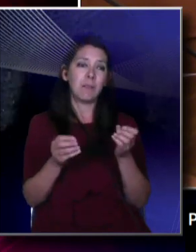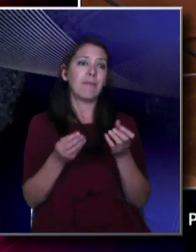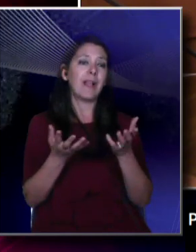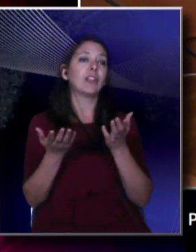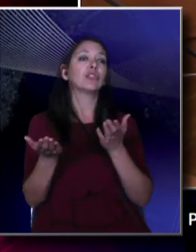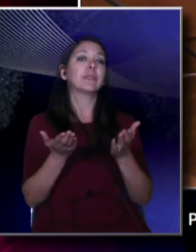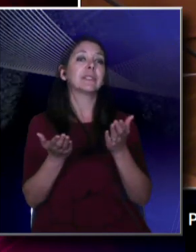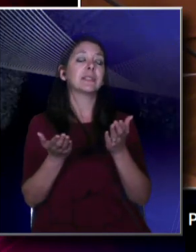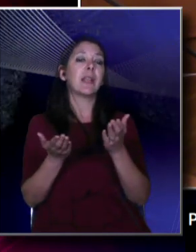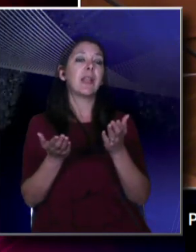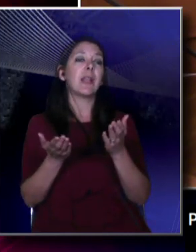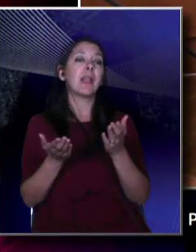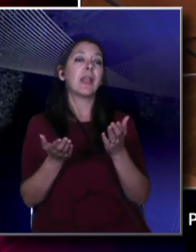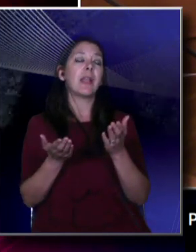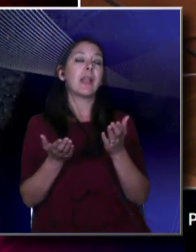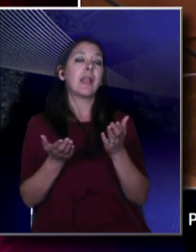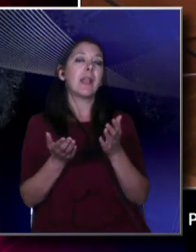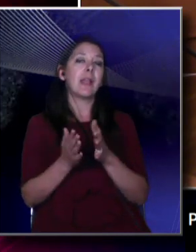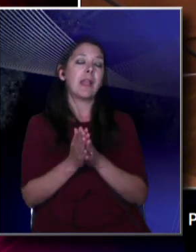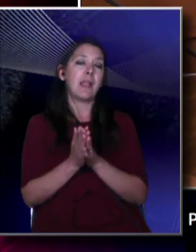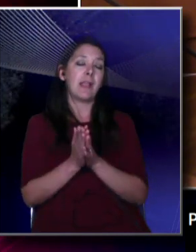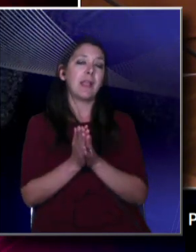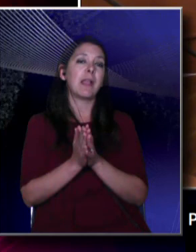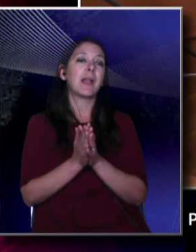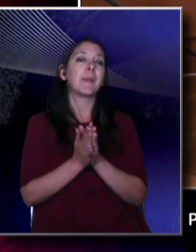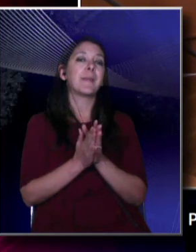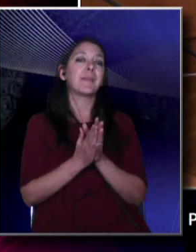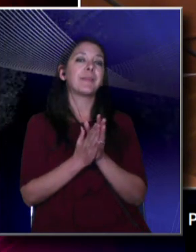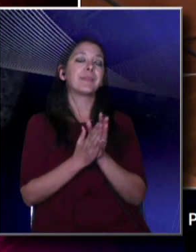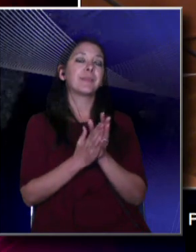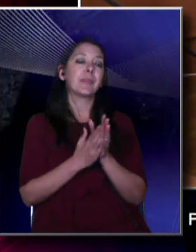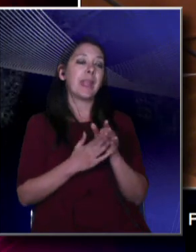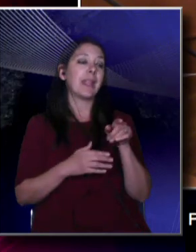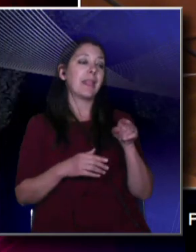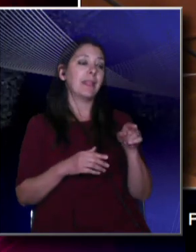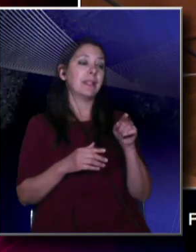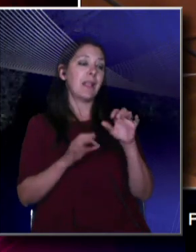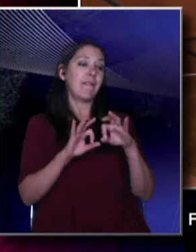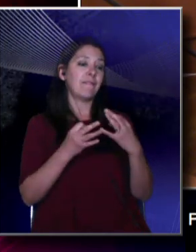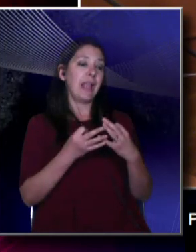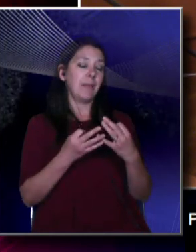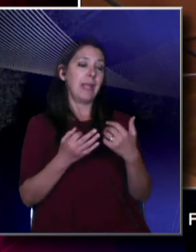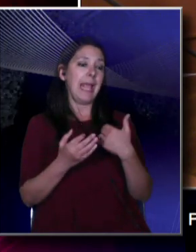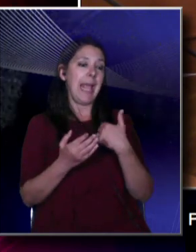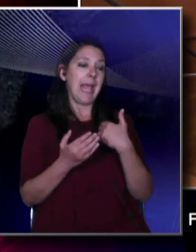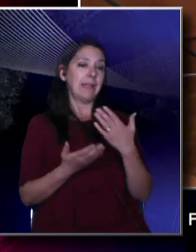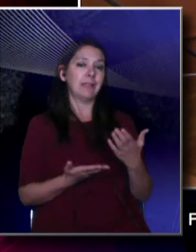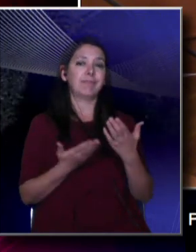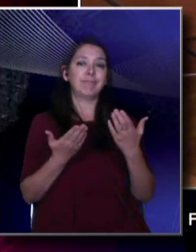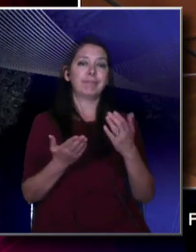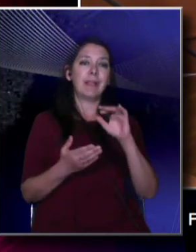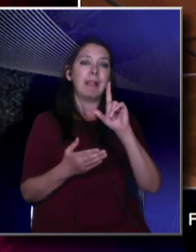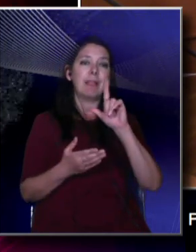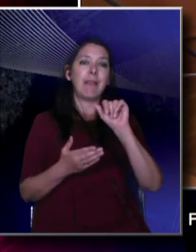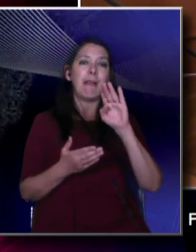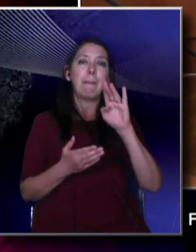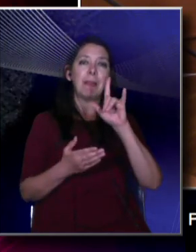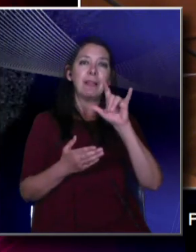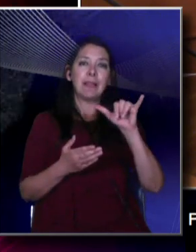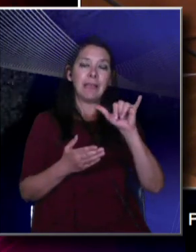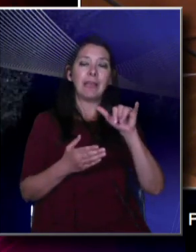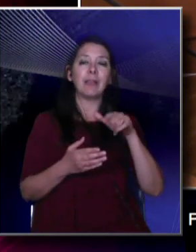and this suggestion comes at the cost for a family that creates liability. And most of rural Arizona and the